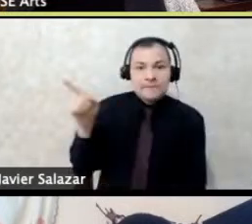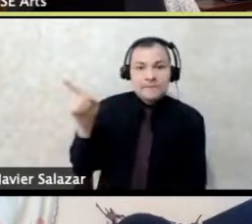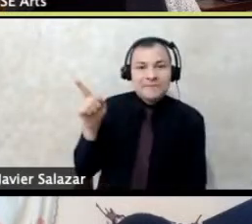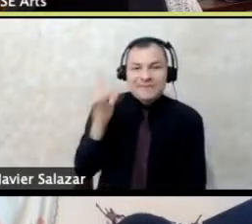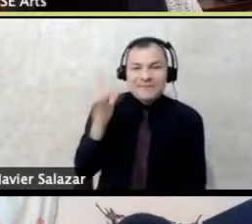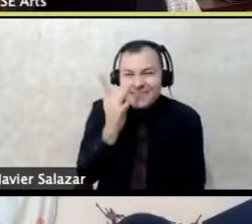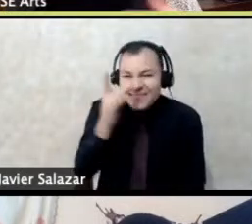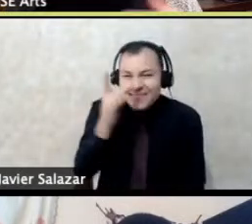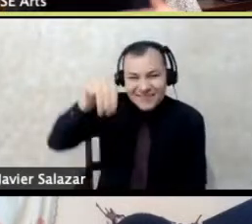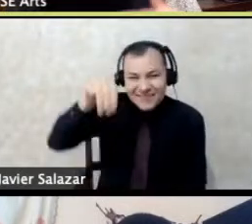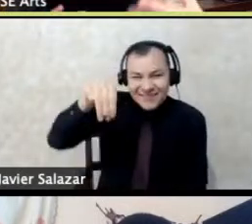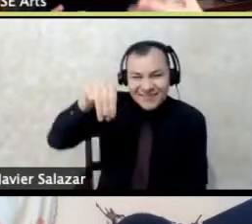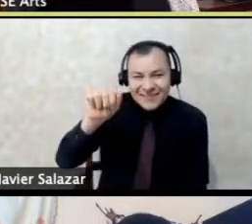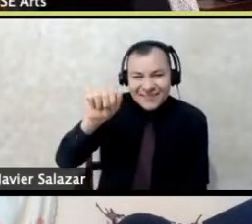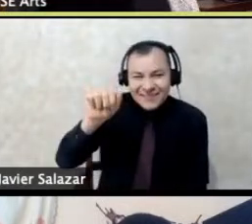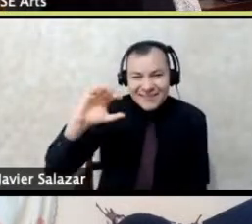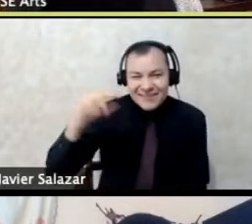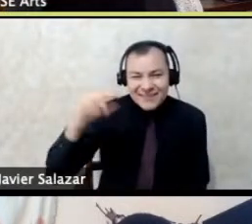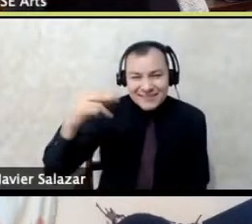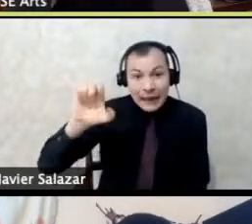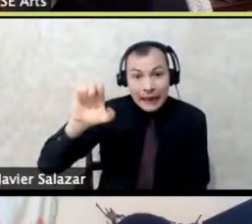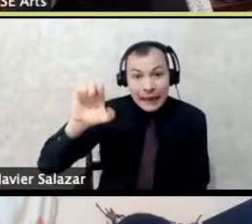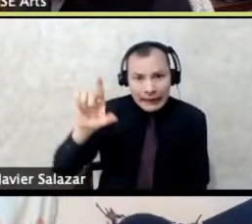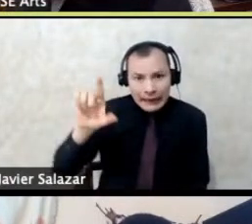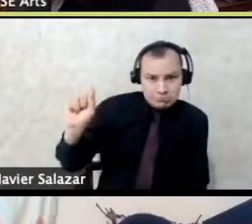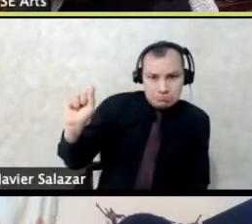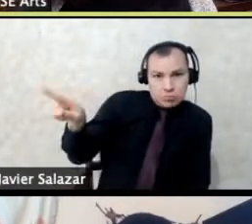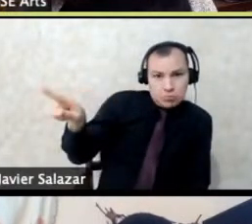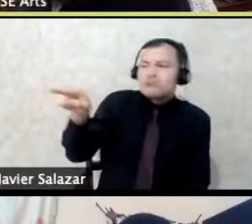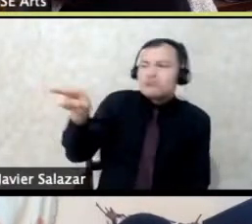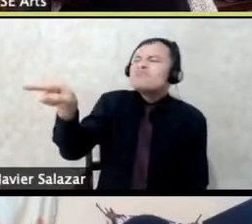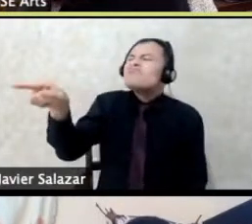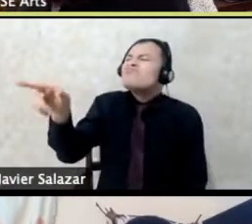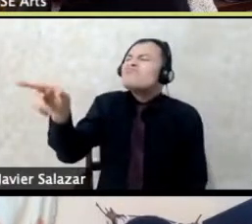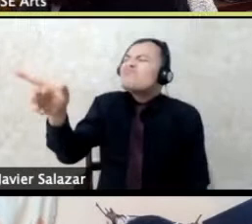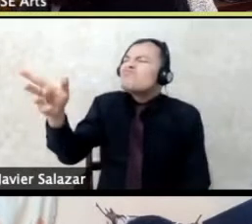has innovado en tu trabajo?